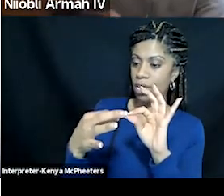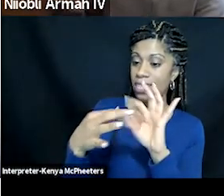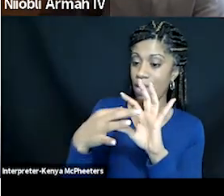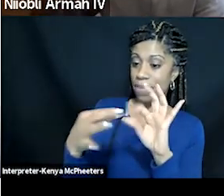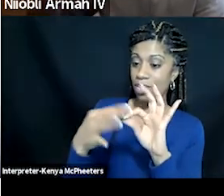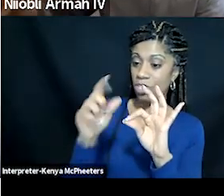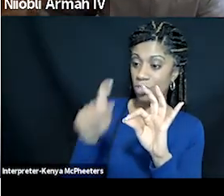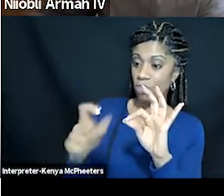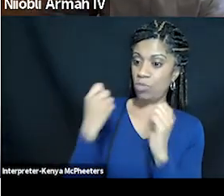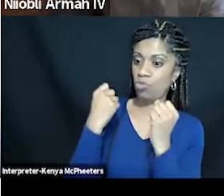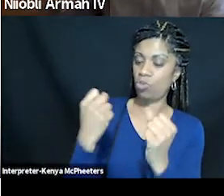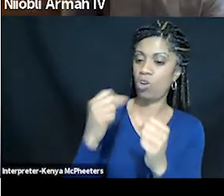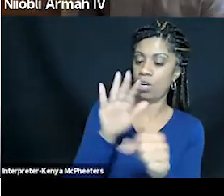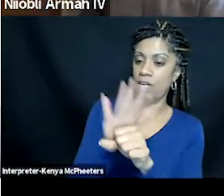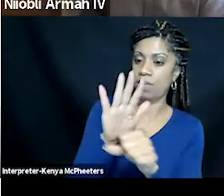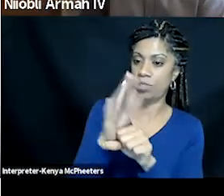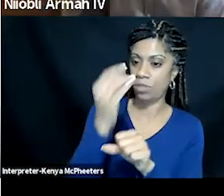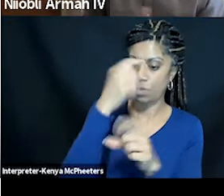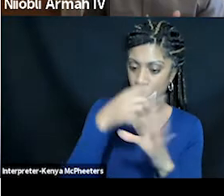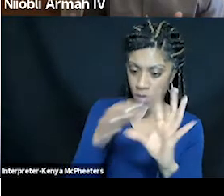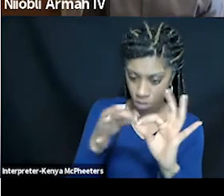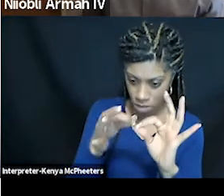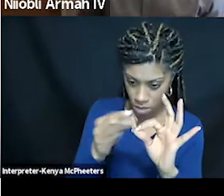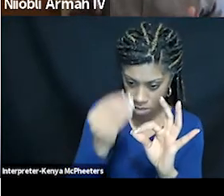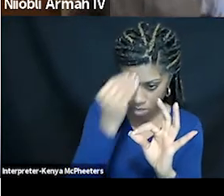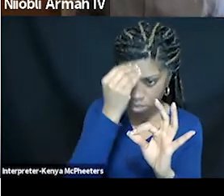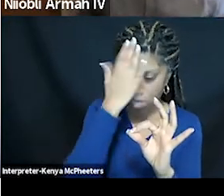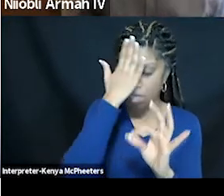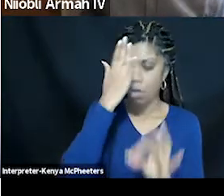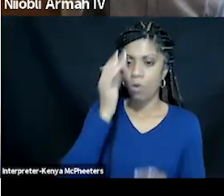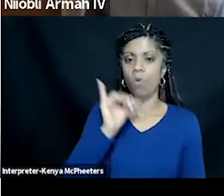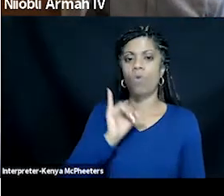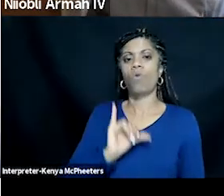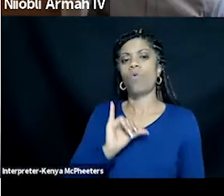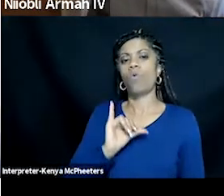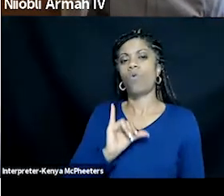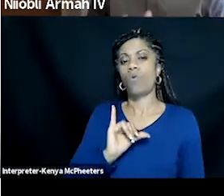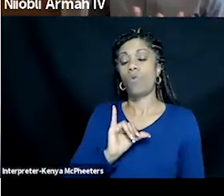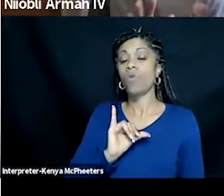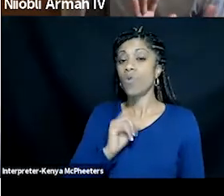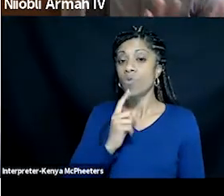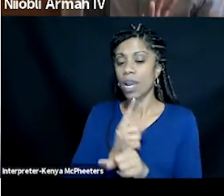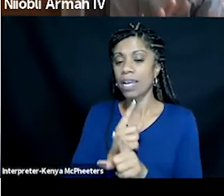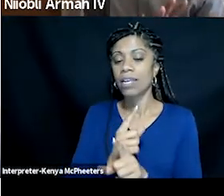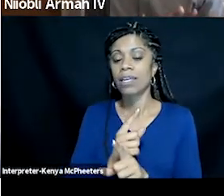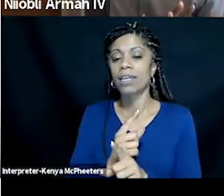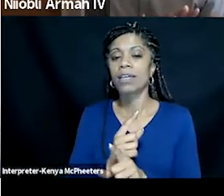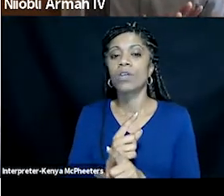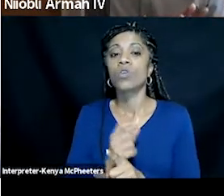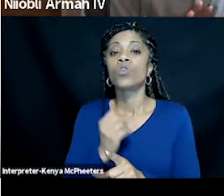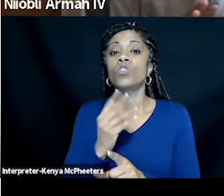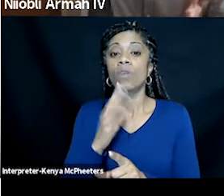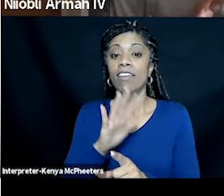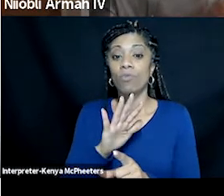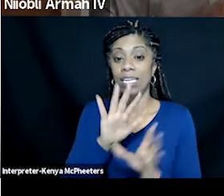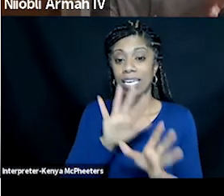what someone has about a specific population. And because this project was rooted in anti-Blackness, we know if we shift the mental models